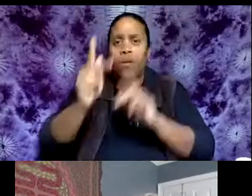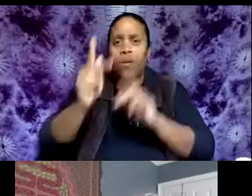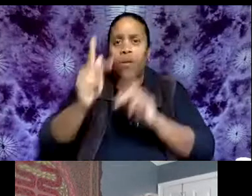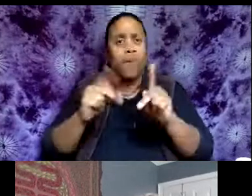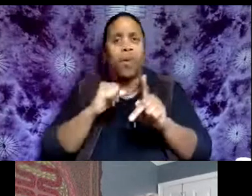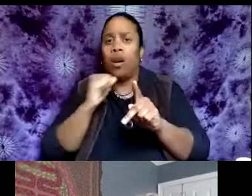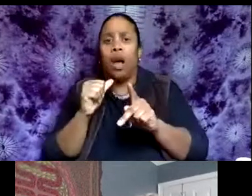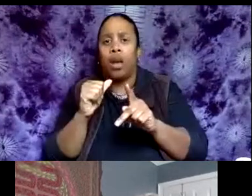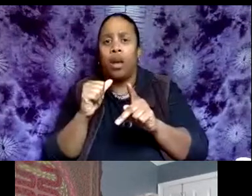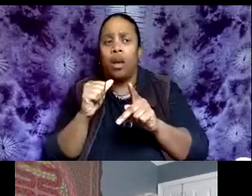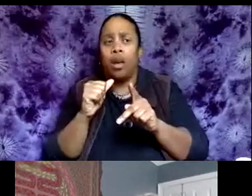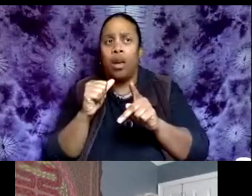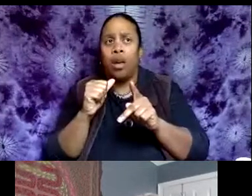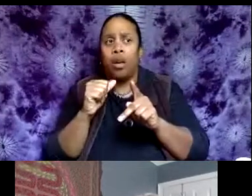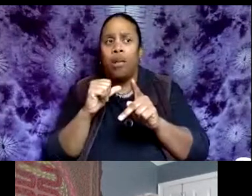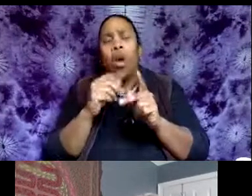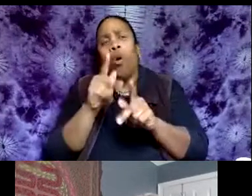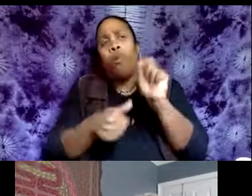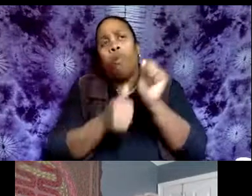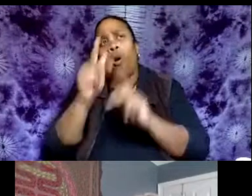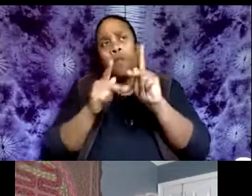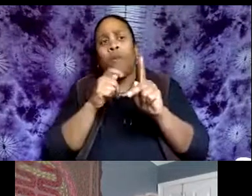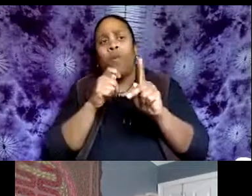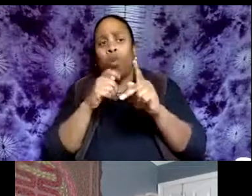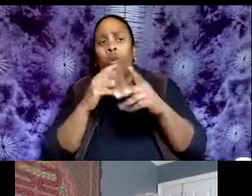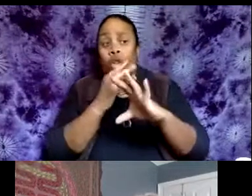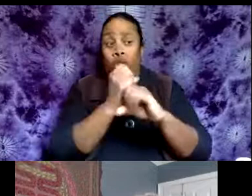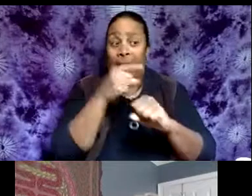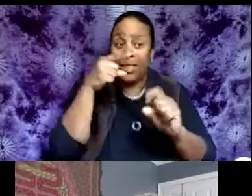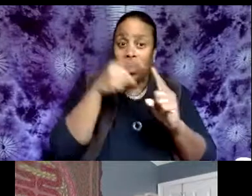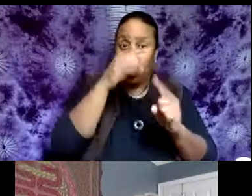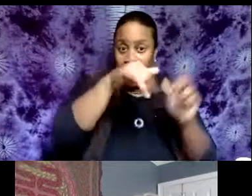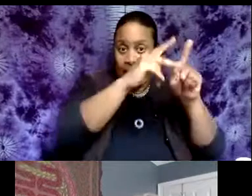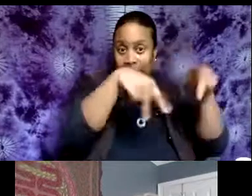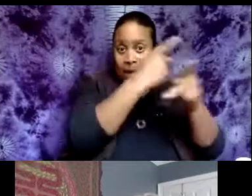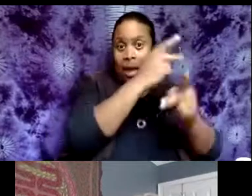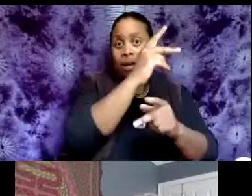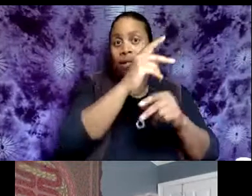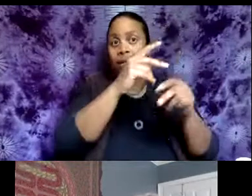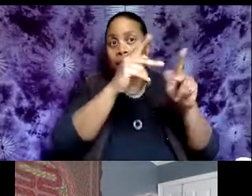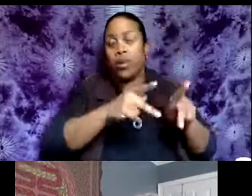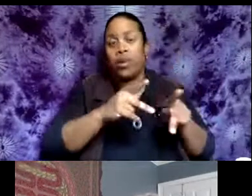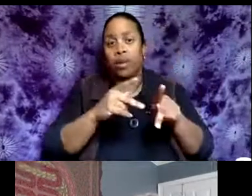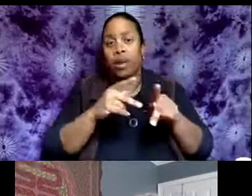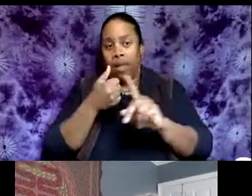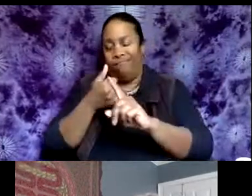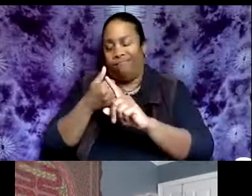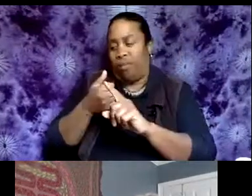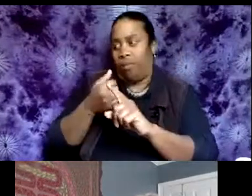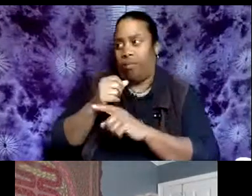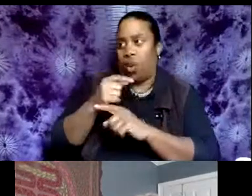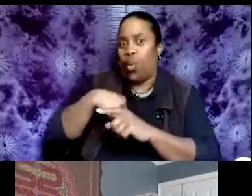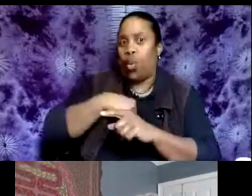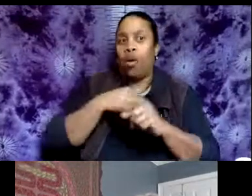who are attracted to these people are empaths, and we see their good. We only want to see their good. And that's the problem, because these